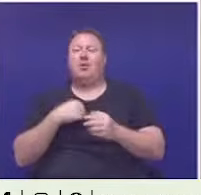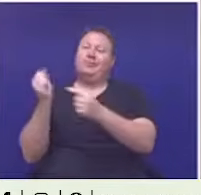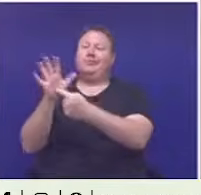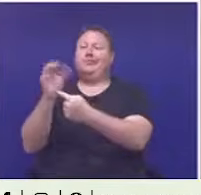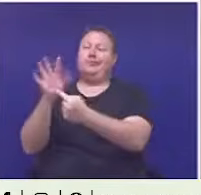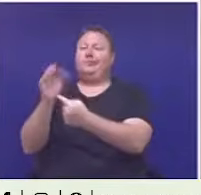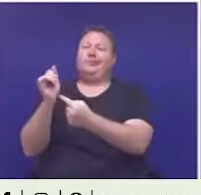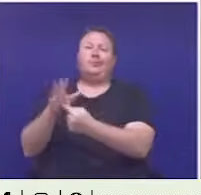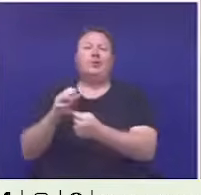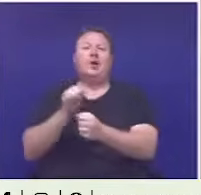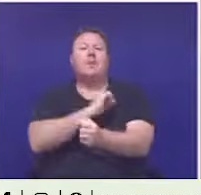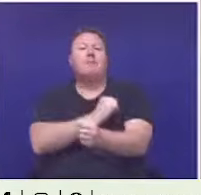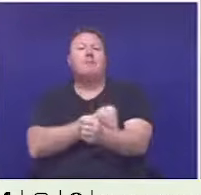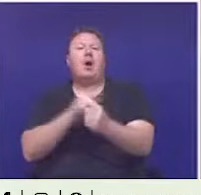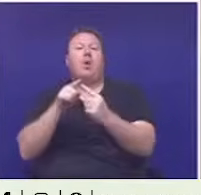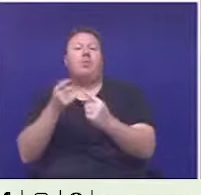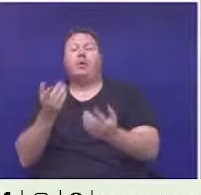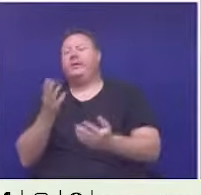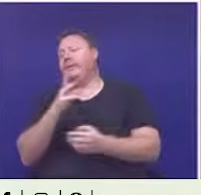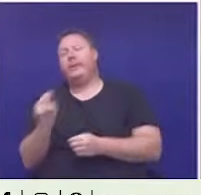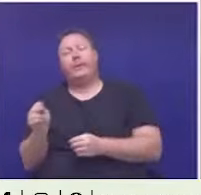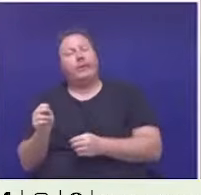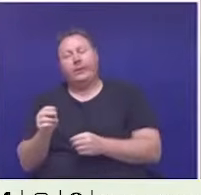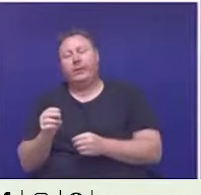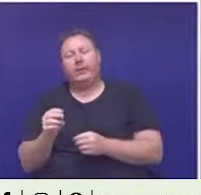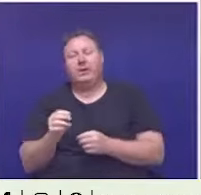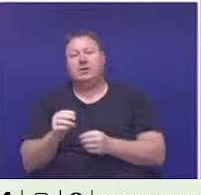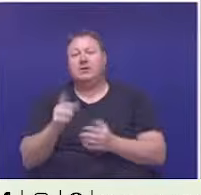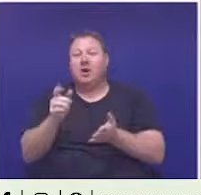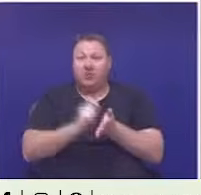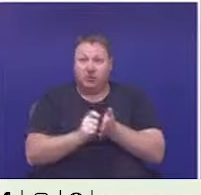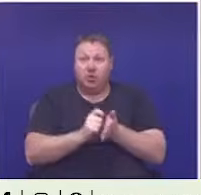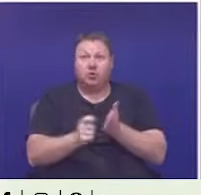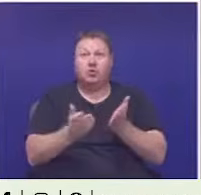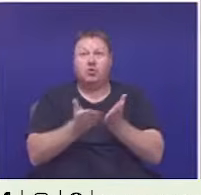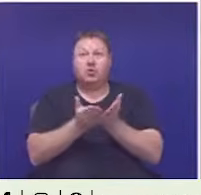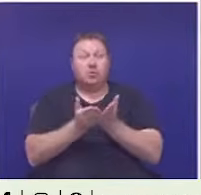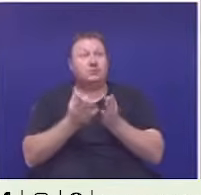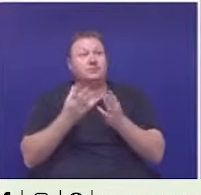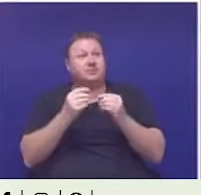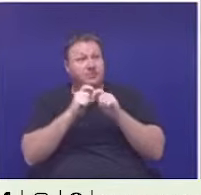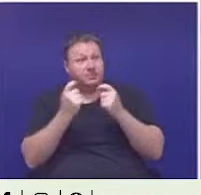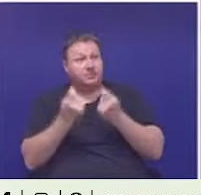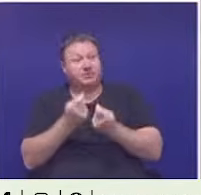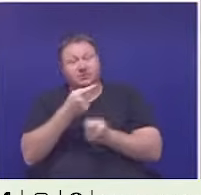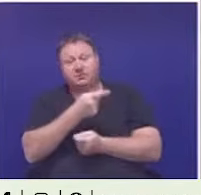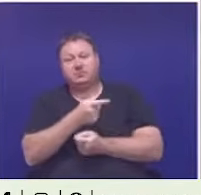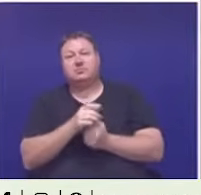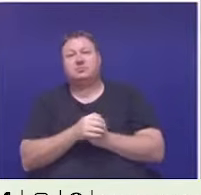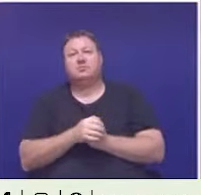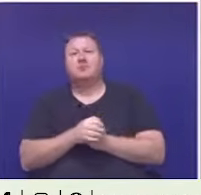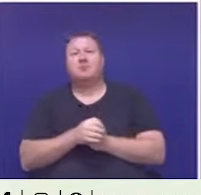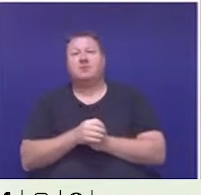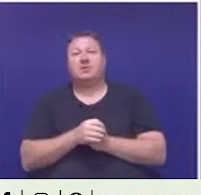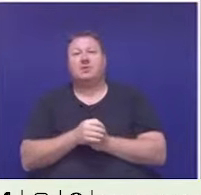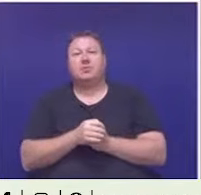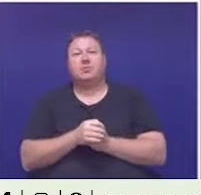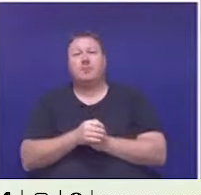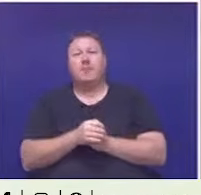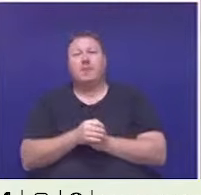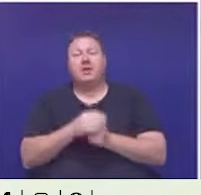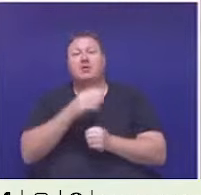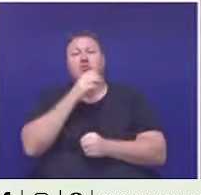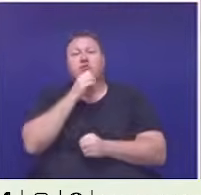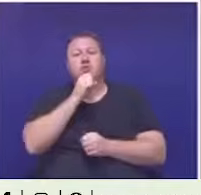presented to you. So I take the point, and I've noted the school, and the team is here. I've noted the school that you're talking about in